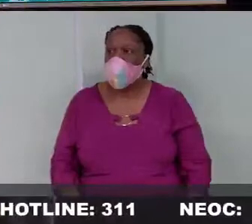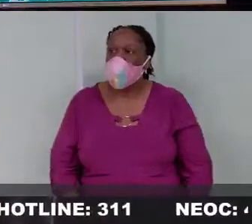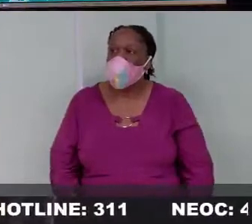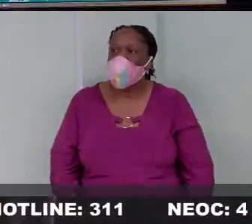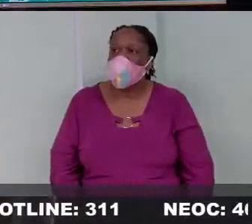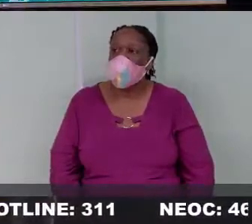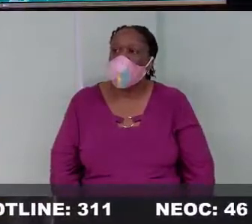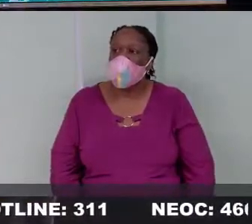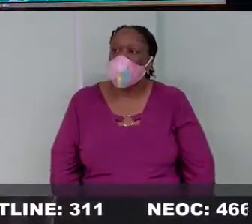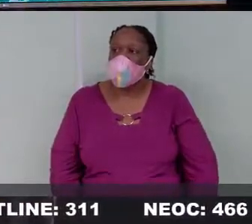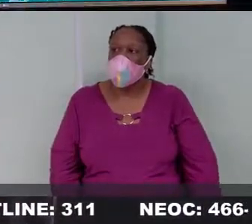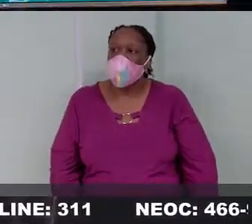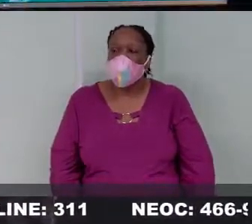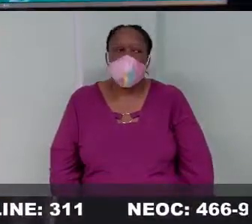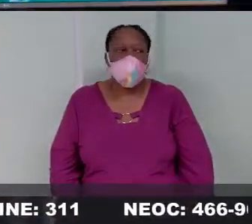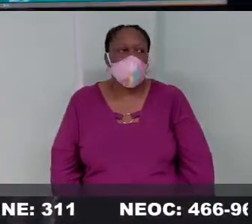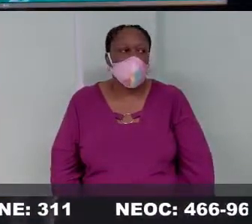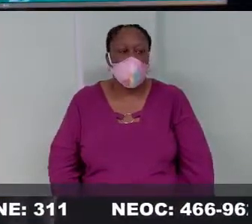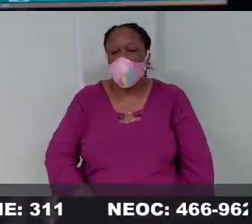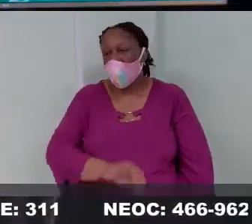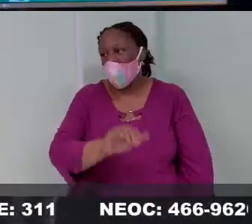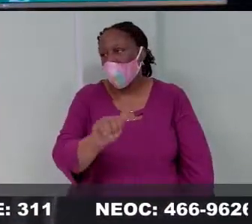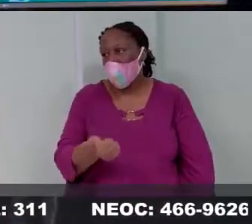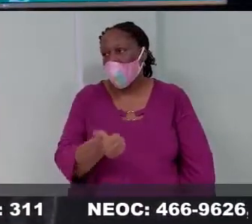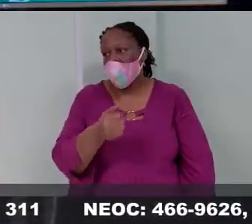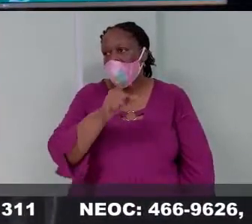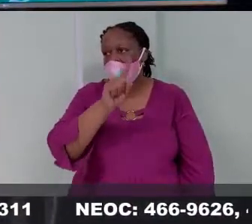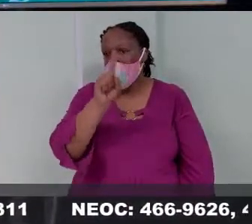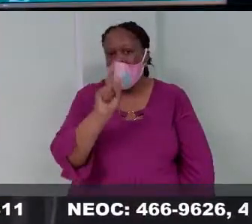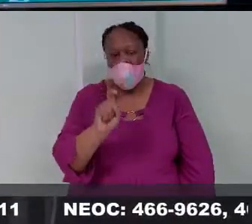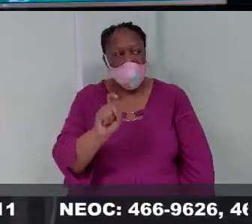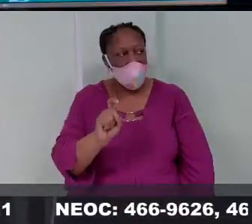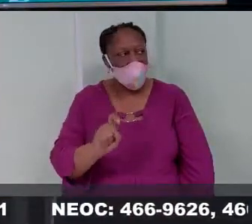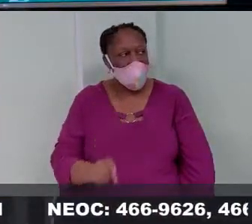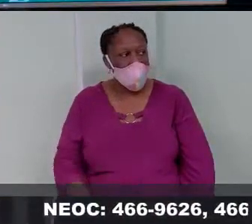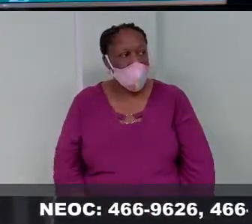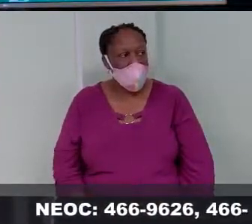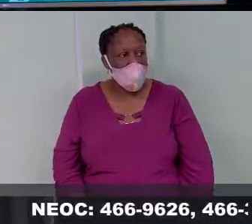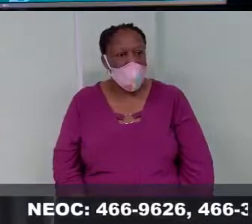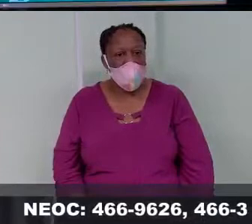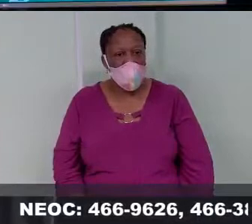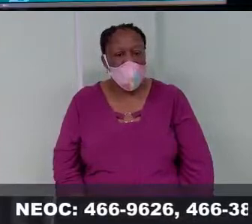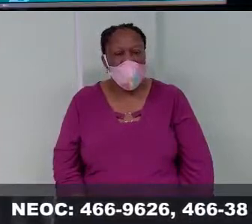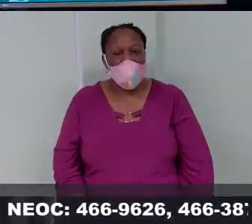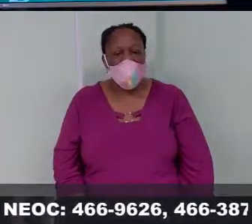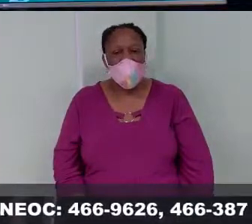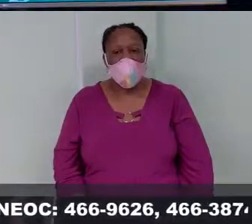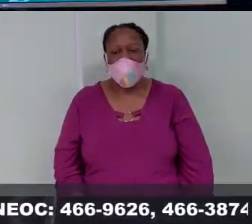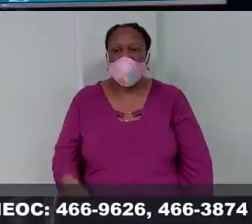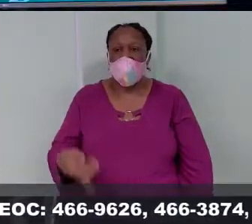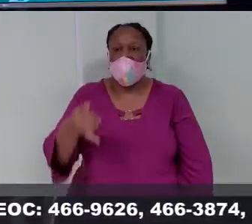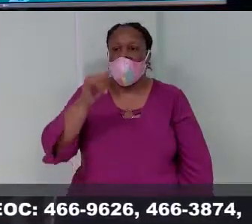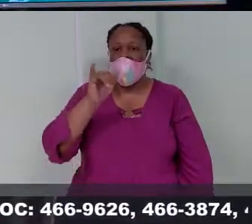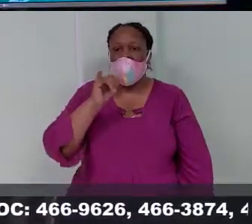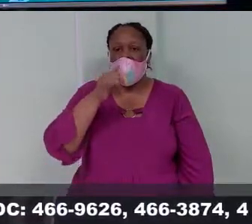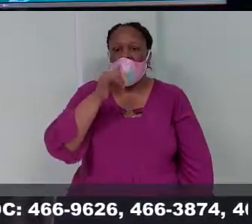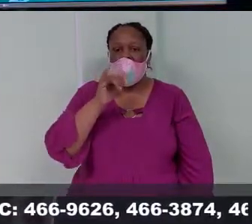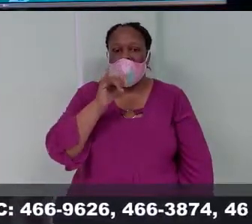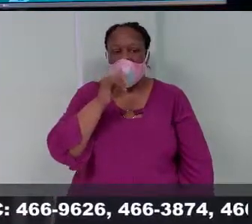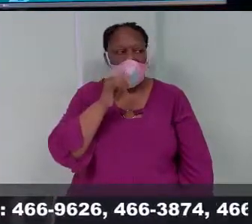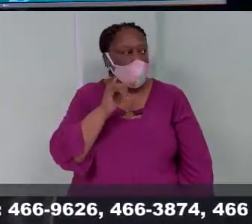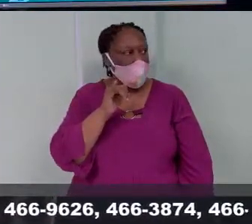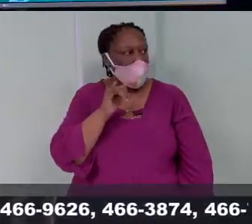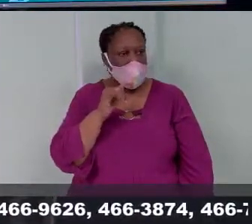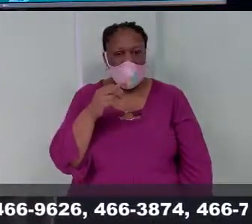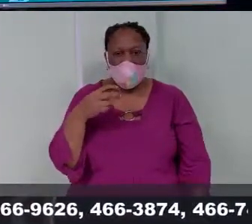Thank you. Another question, Mr. Samuel, has to do with alcohol. Apparently, alcohol seems to be an issue,